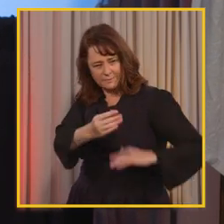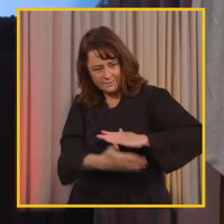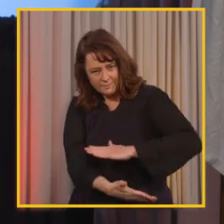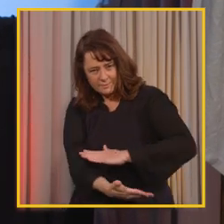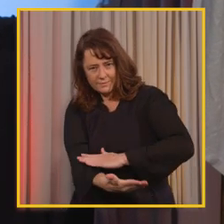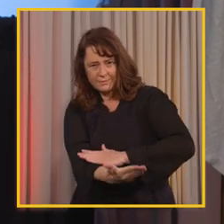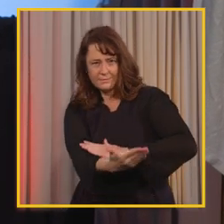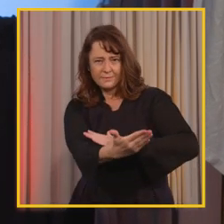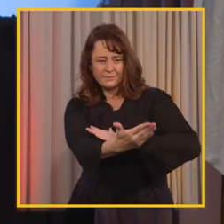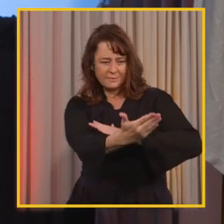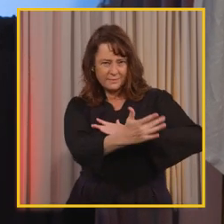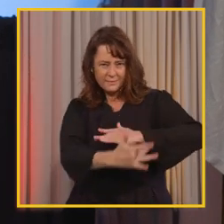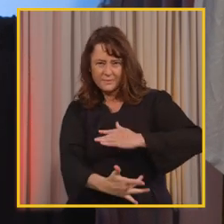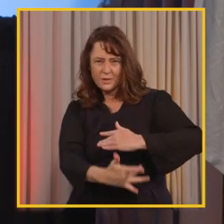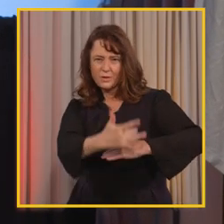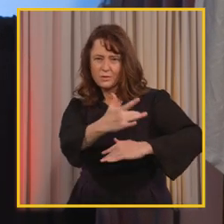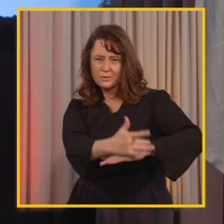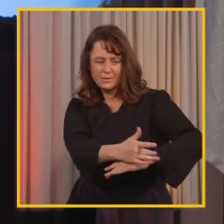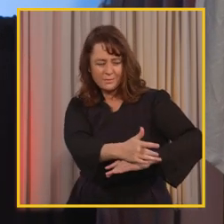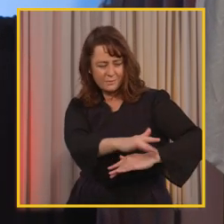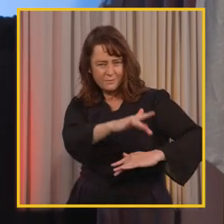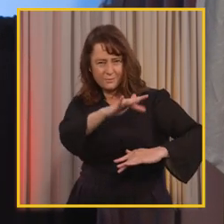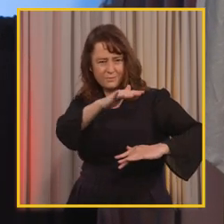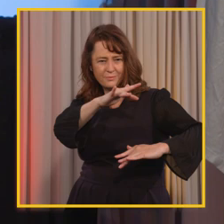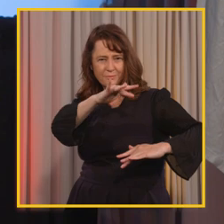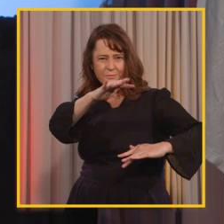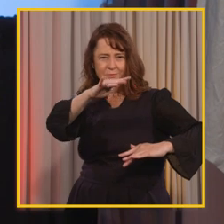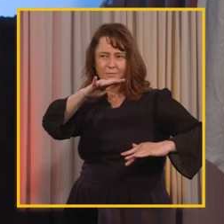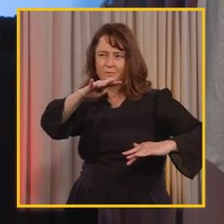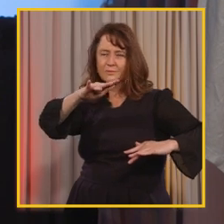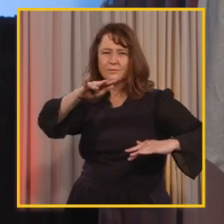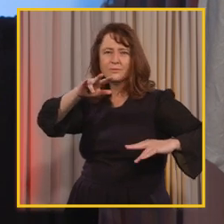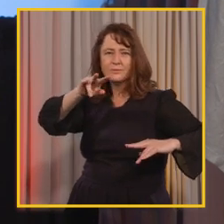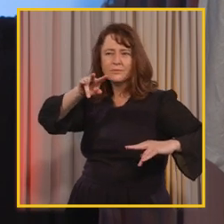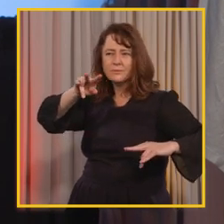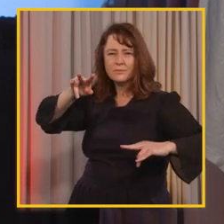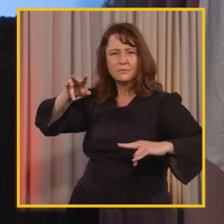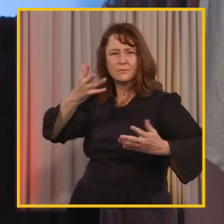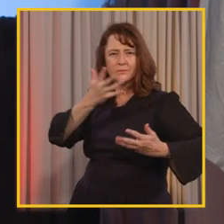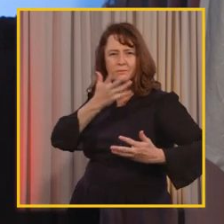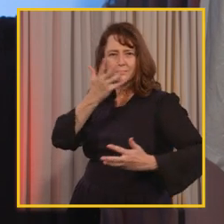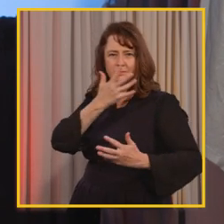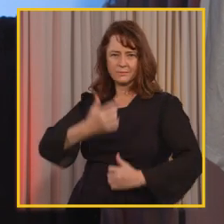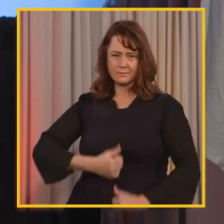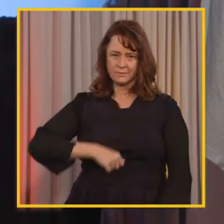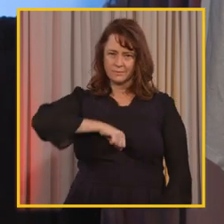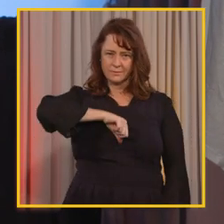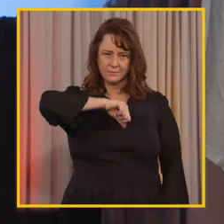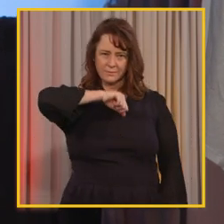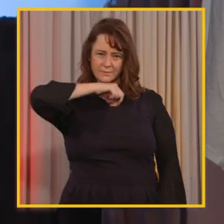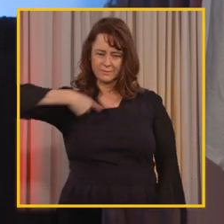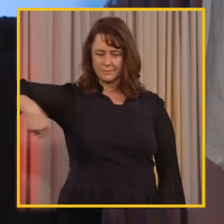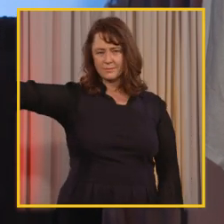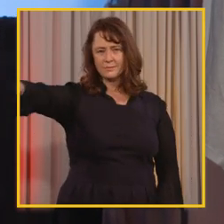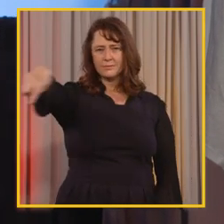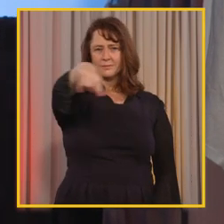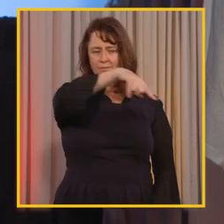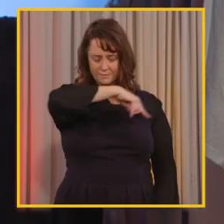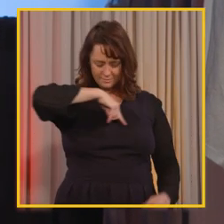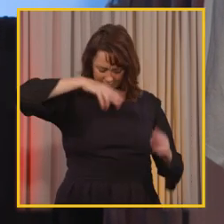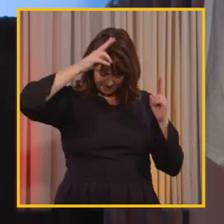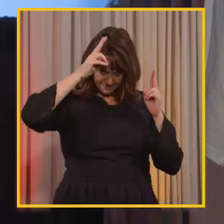by the dawn's early light what so proudly